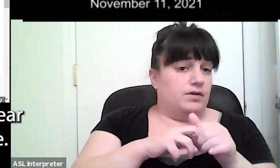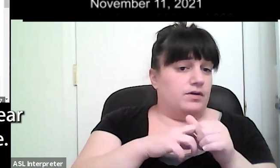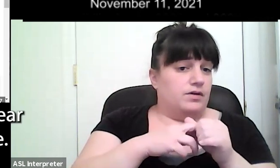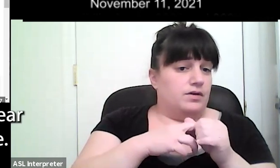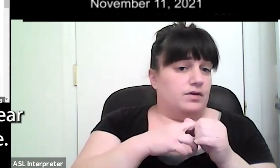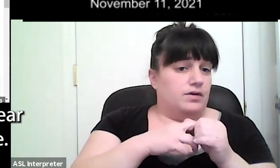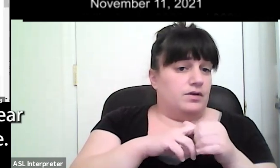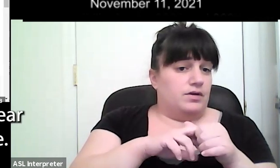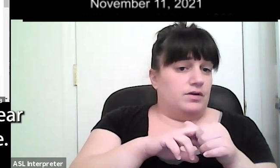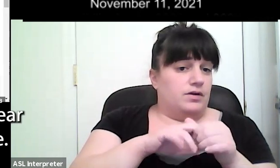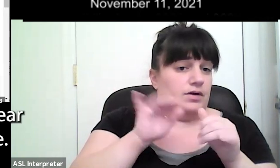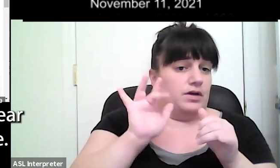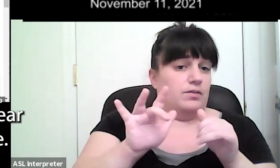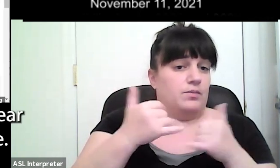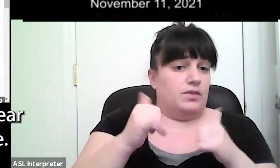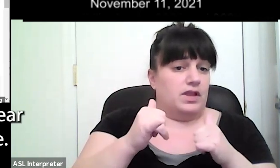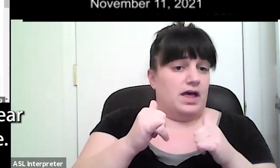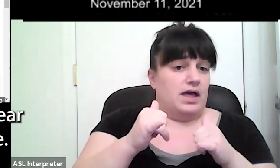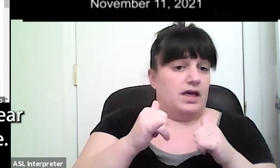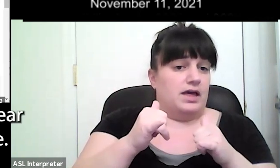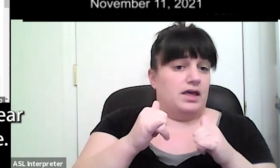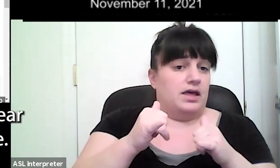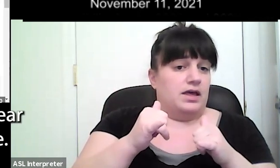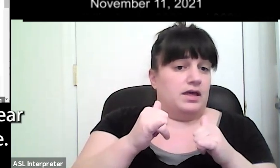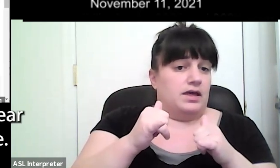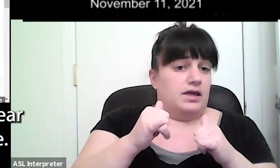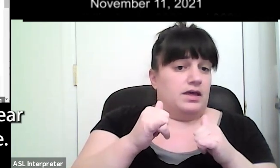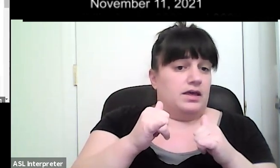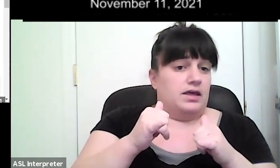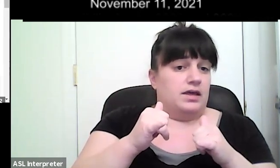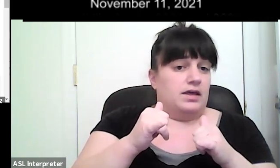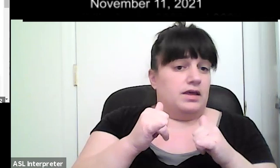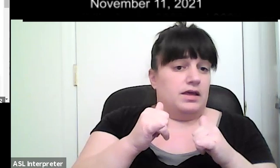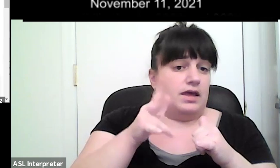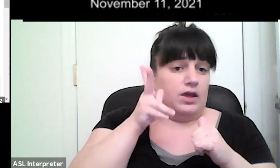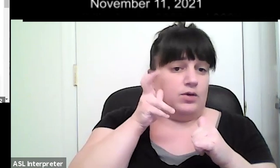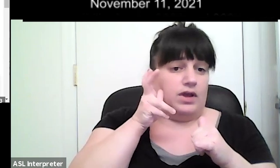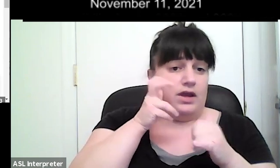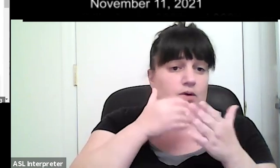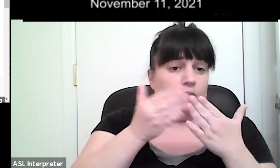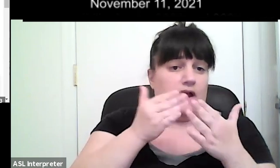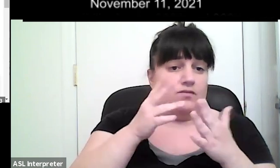just hit play, and you can then hear whatever graph you upload here.